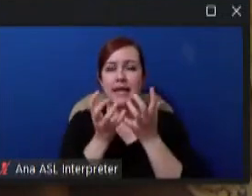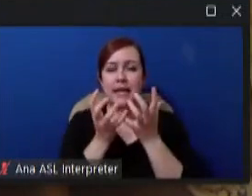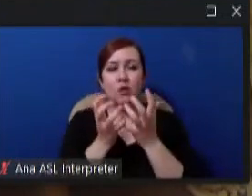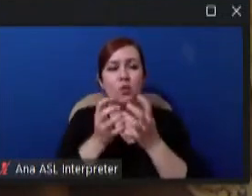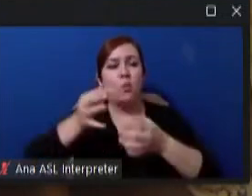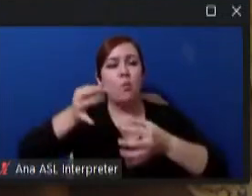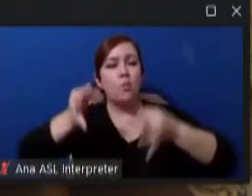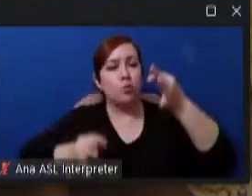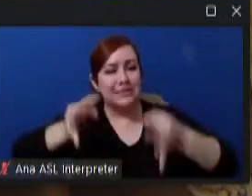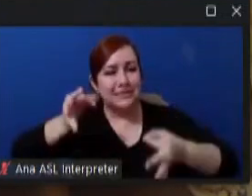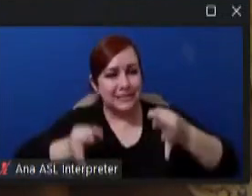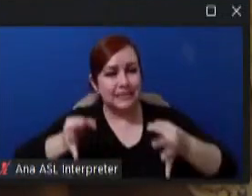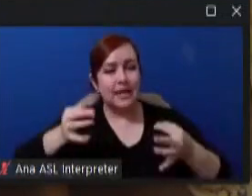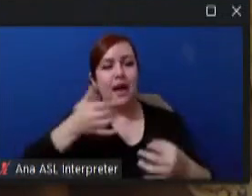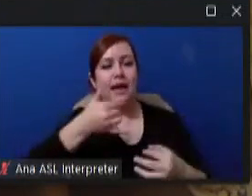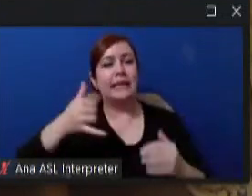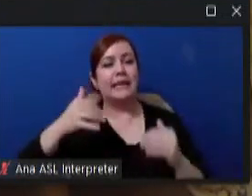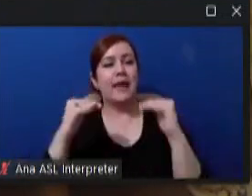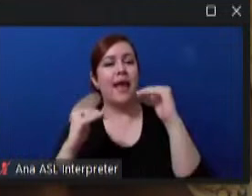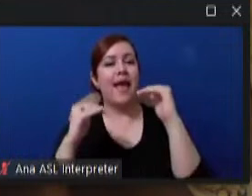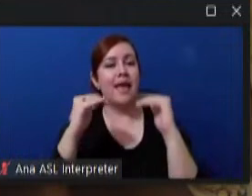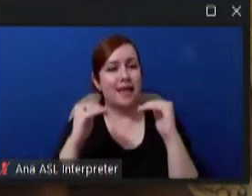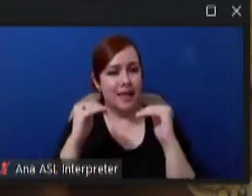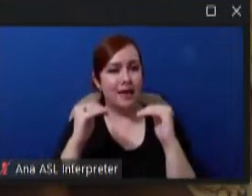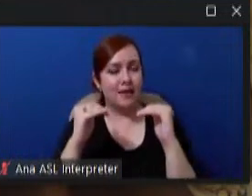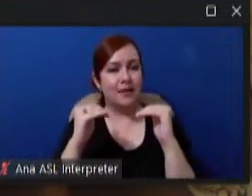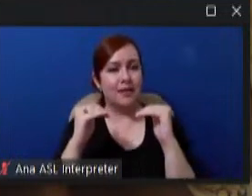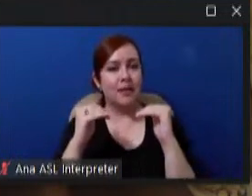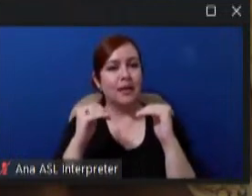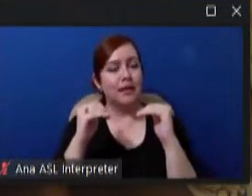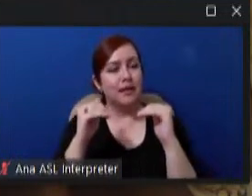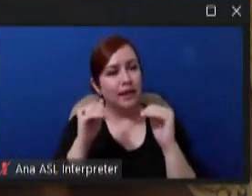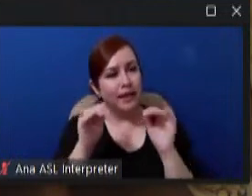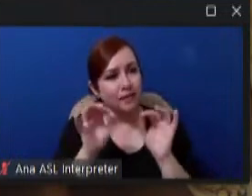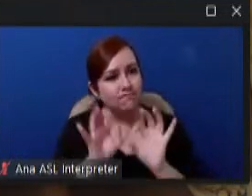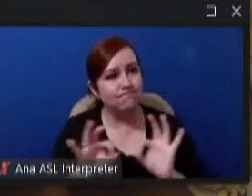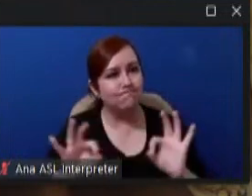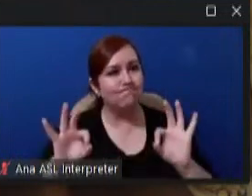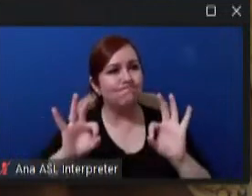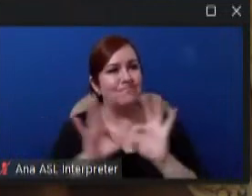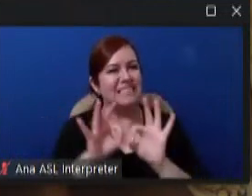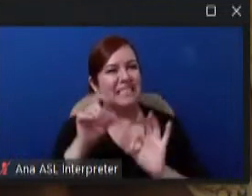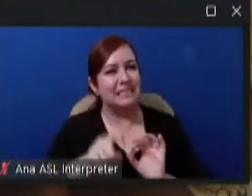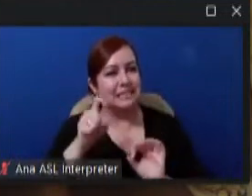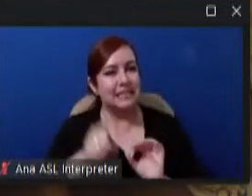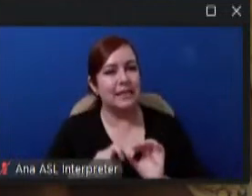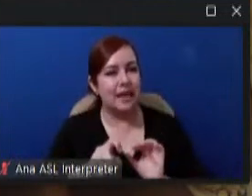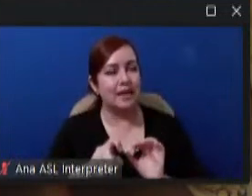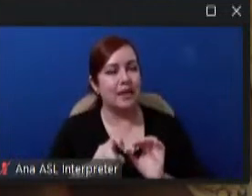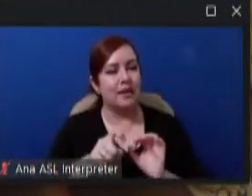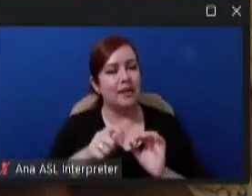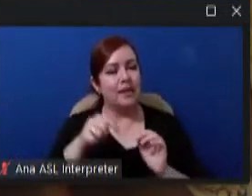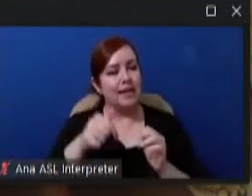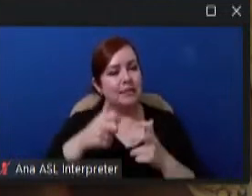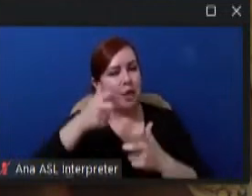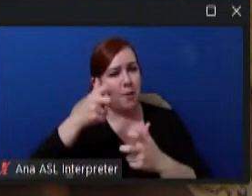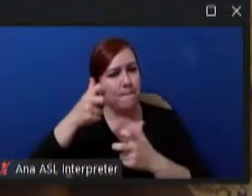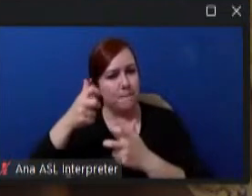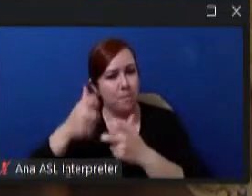We are seeking both justice and equity. The need